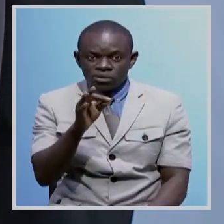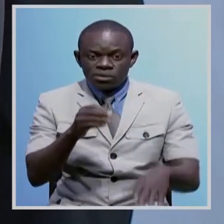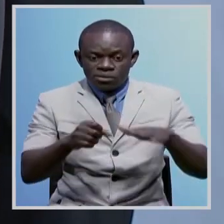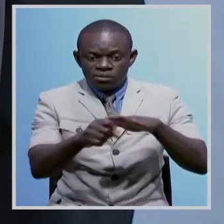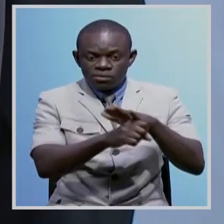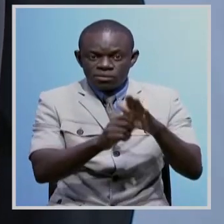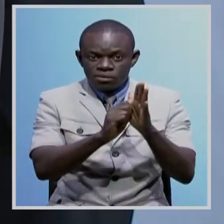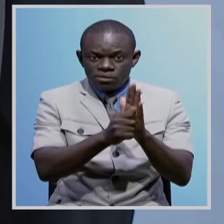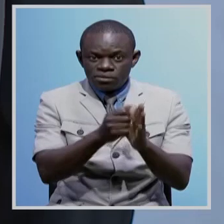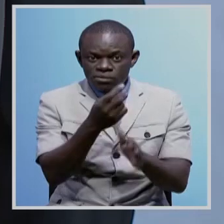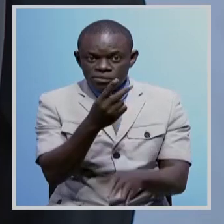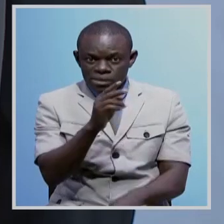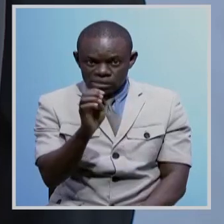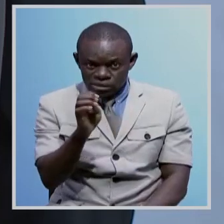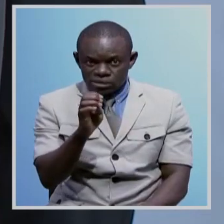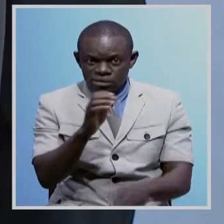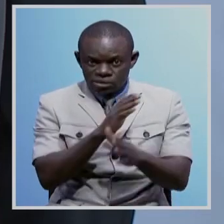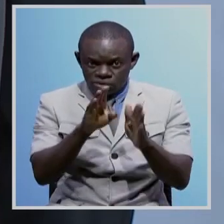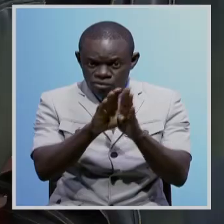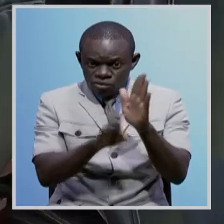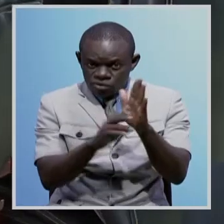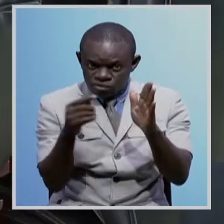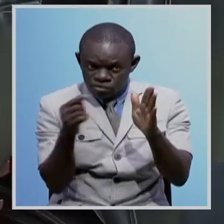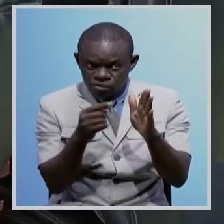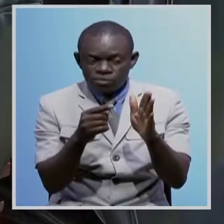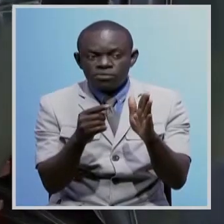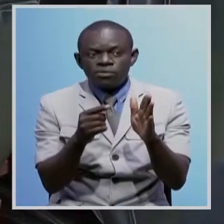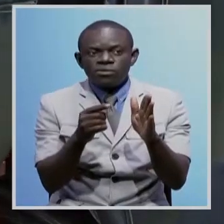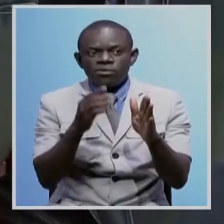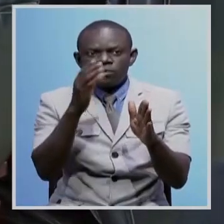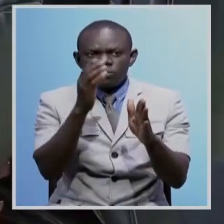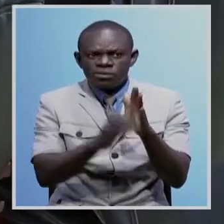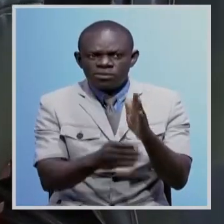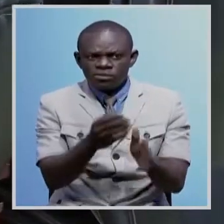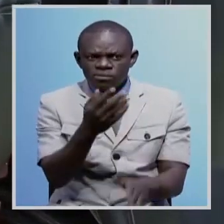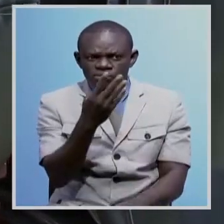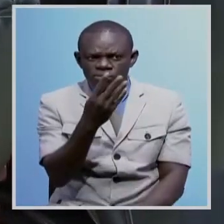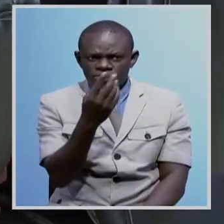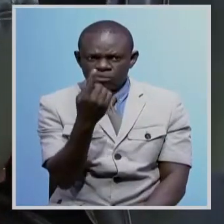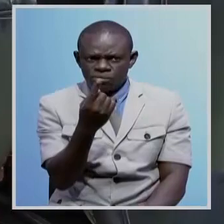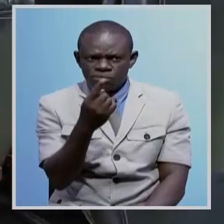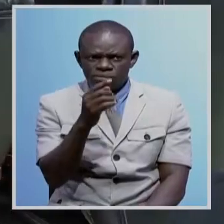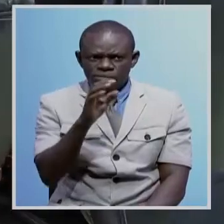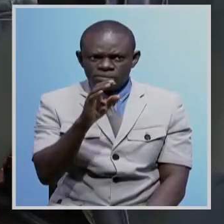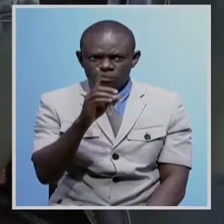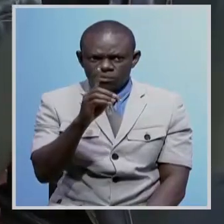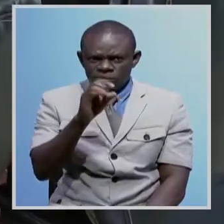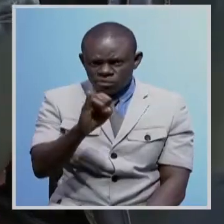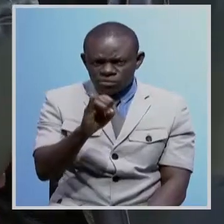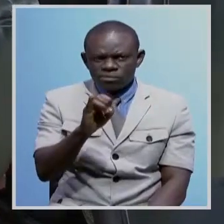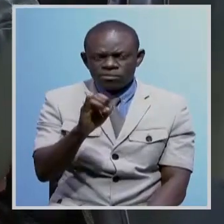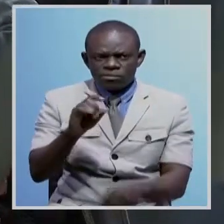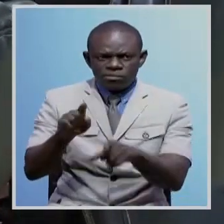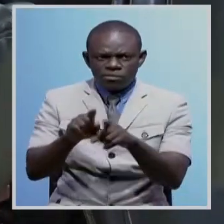the Republican Constitution, and sub-paragraphs 41, C, D, I, and